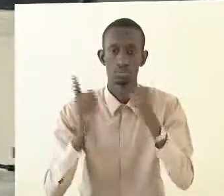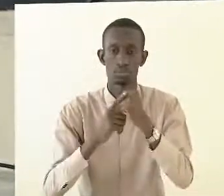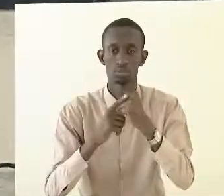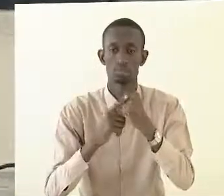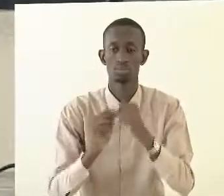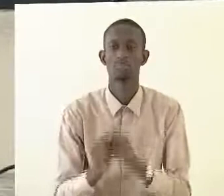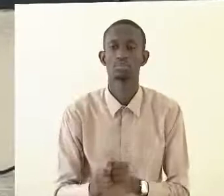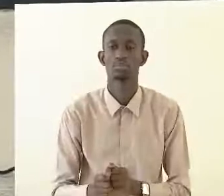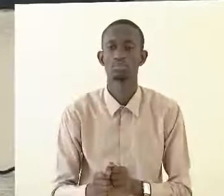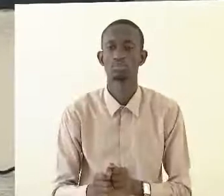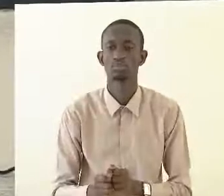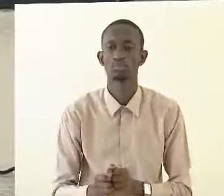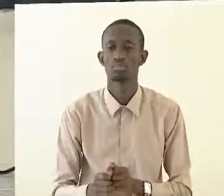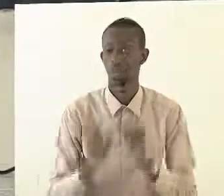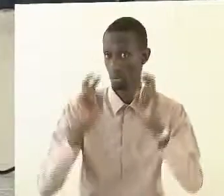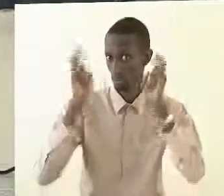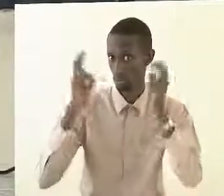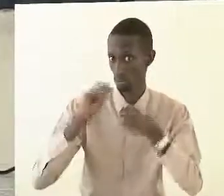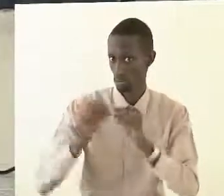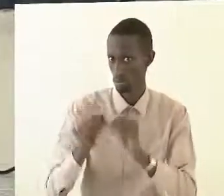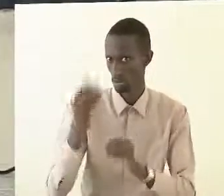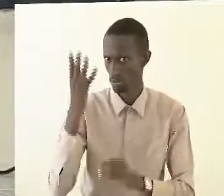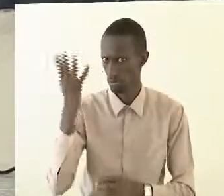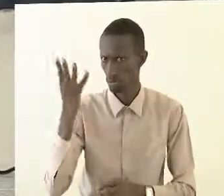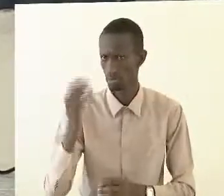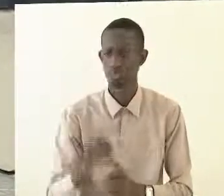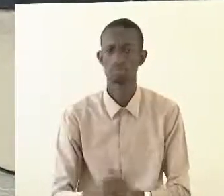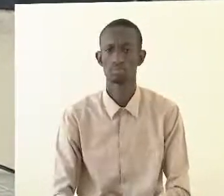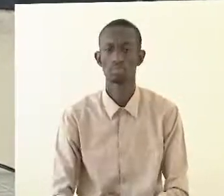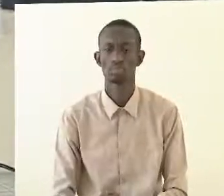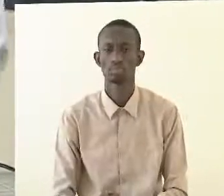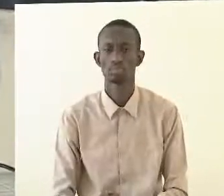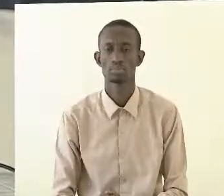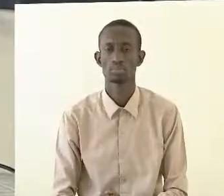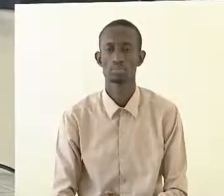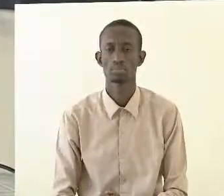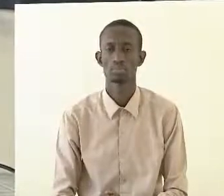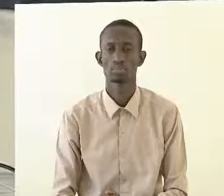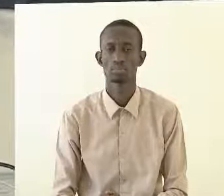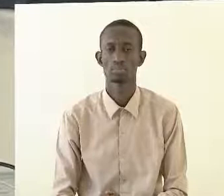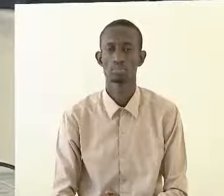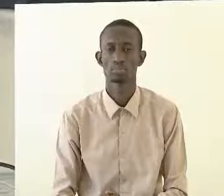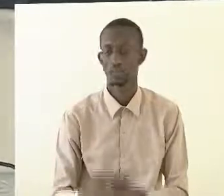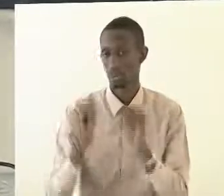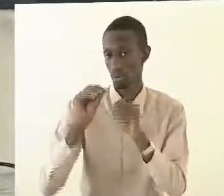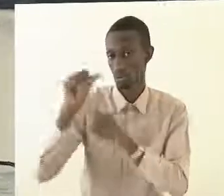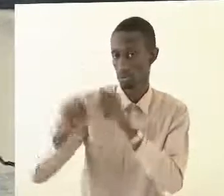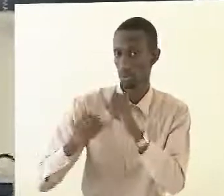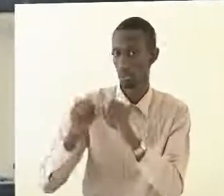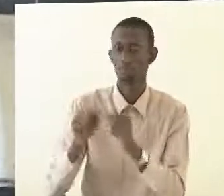in our unit number 4, right? It's about integration.